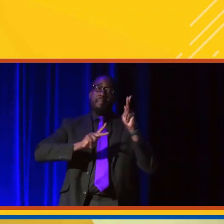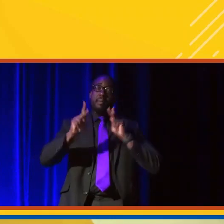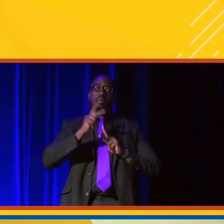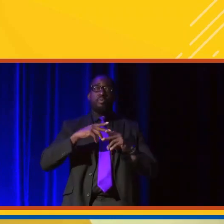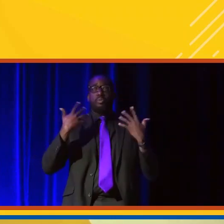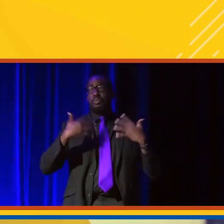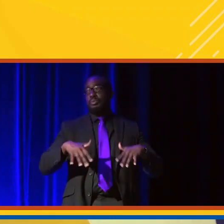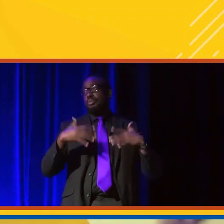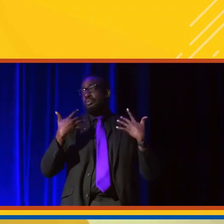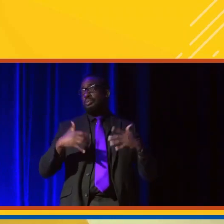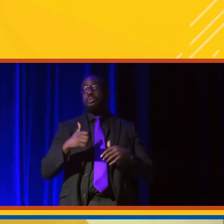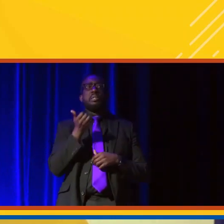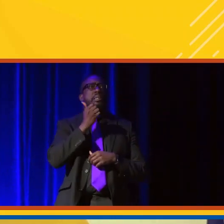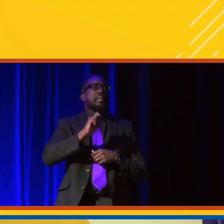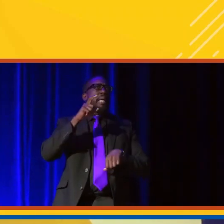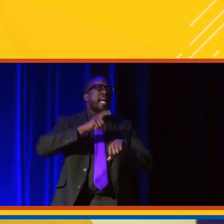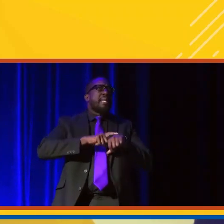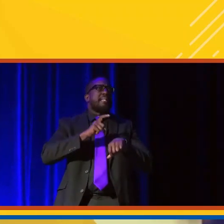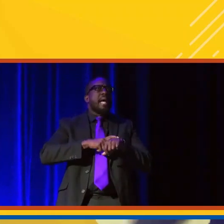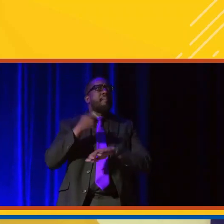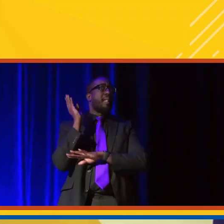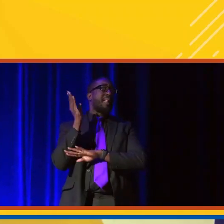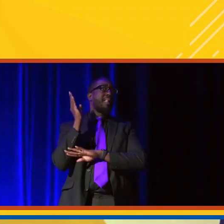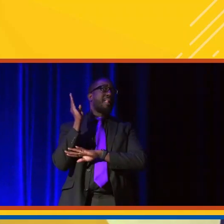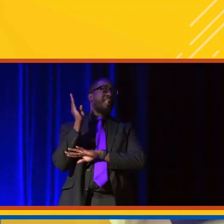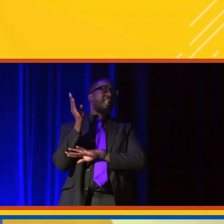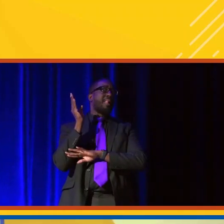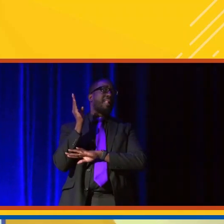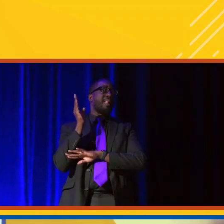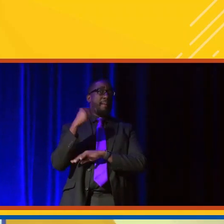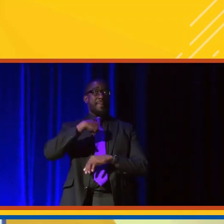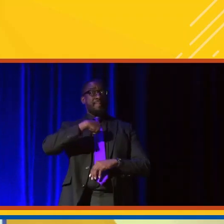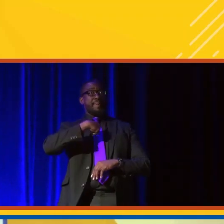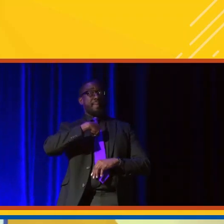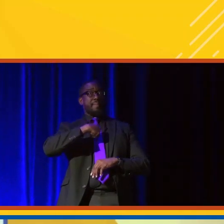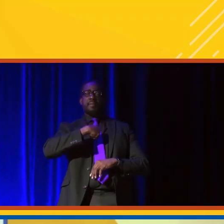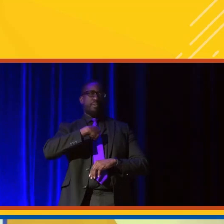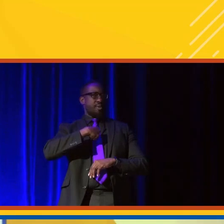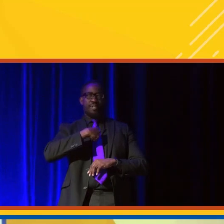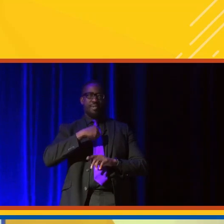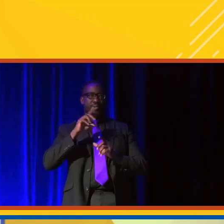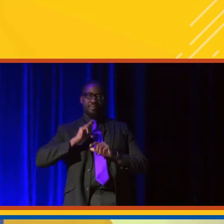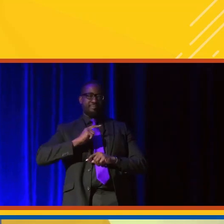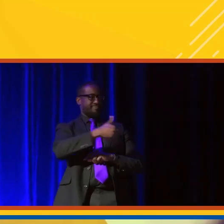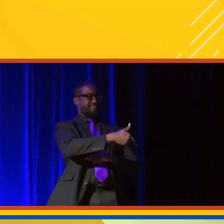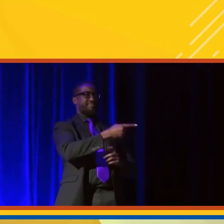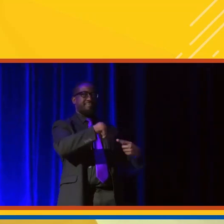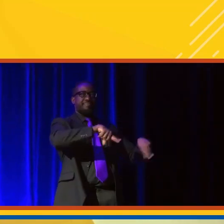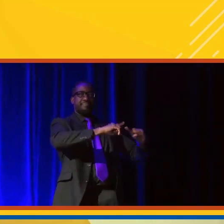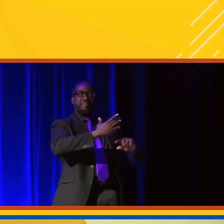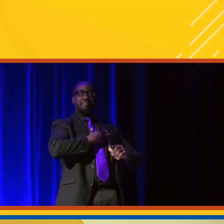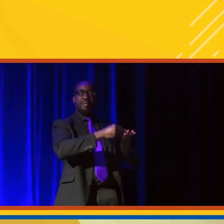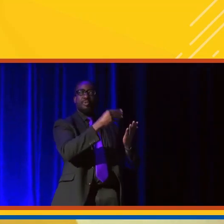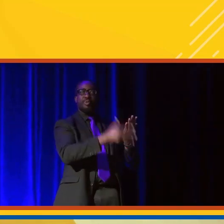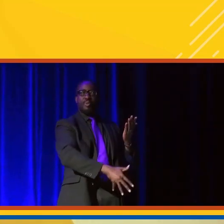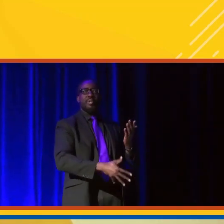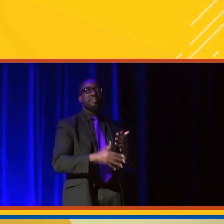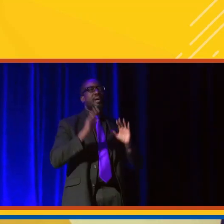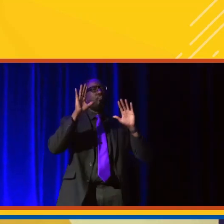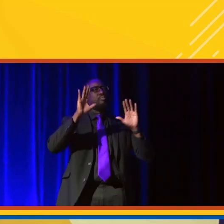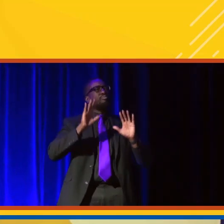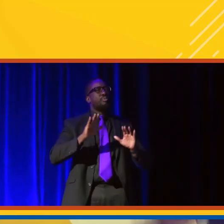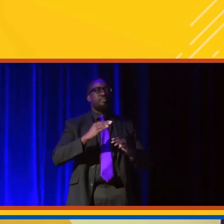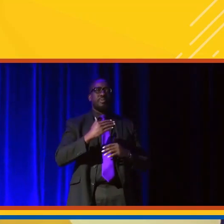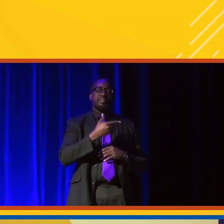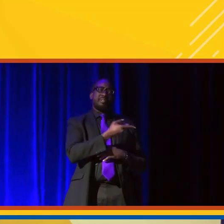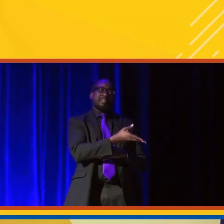give a talk, you're talking about your students, you're not talking about what you did. So I really am grateful for them. I've had, as I said, amazing collaborators and mentors